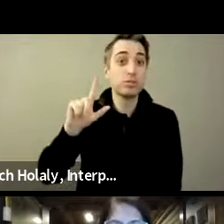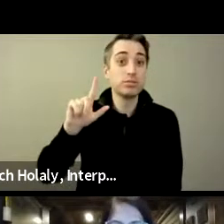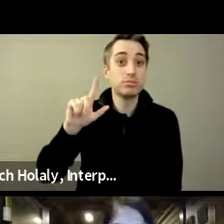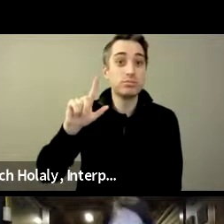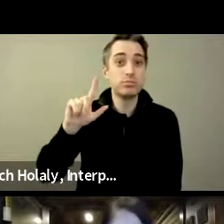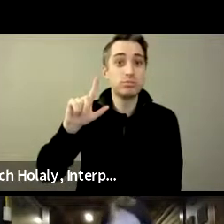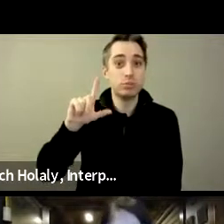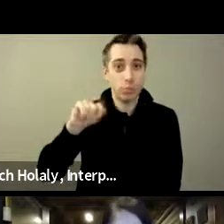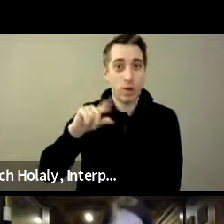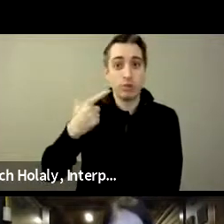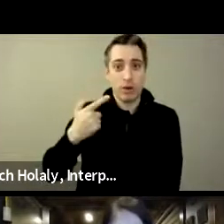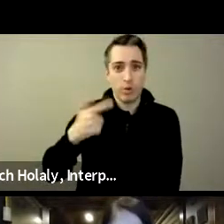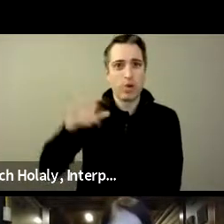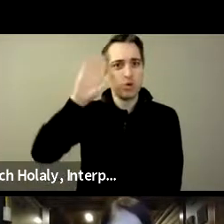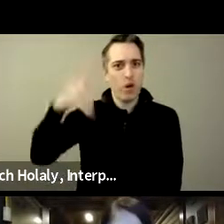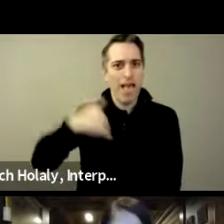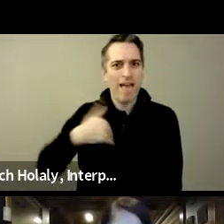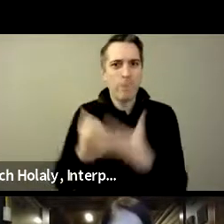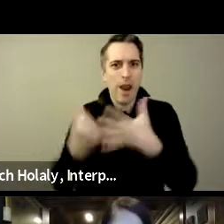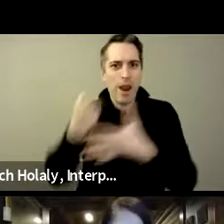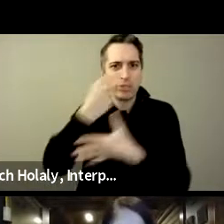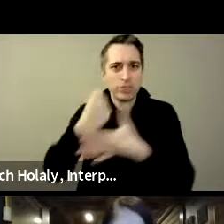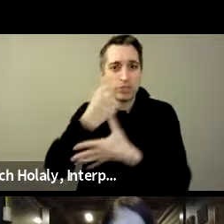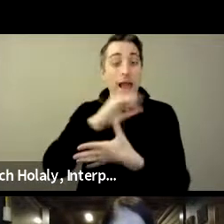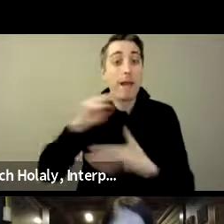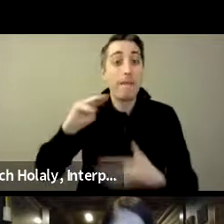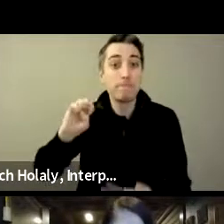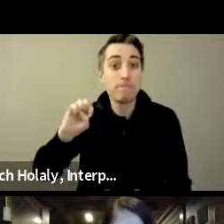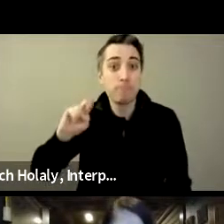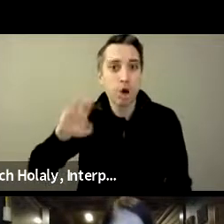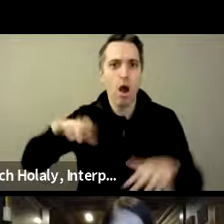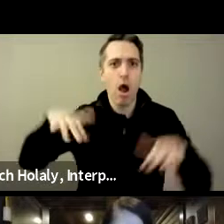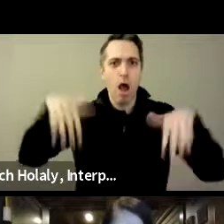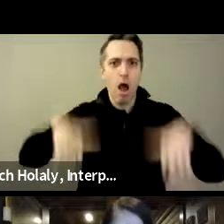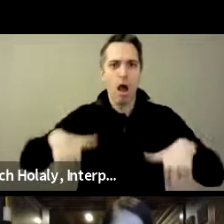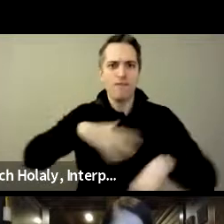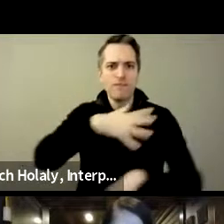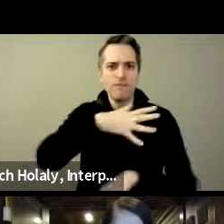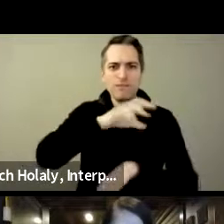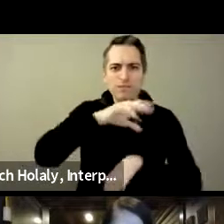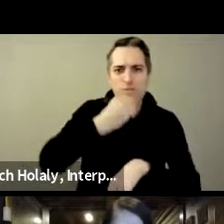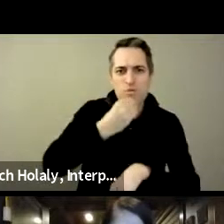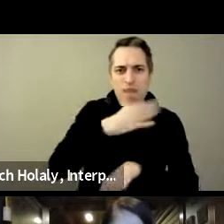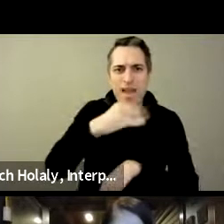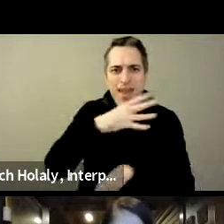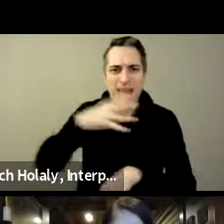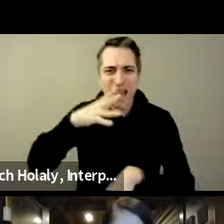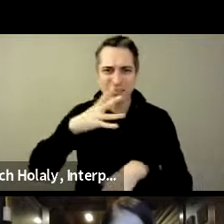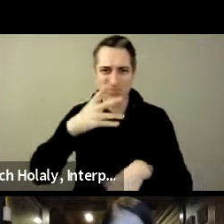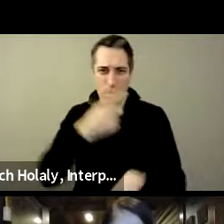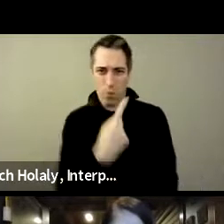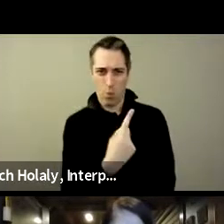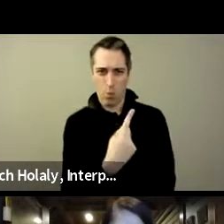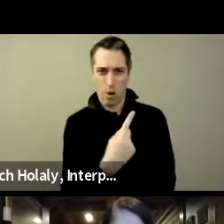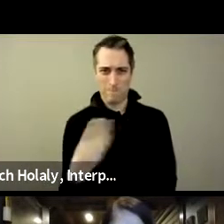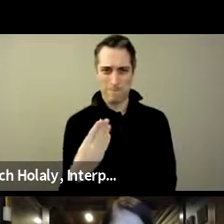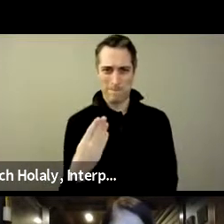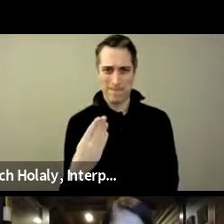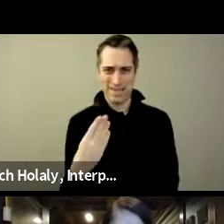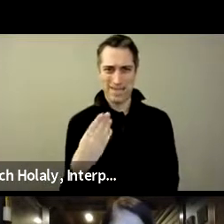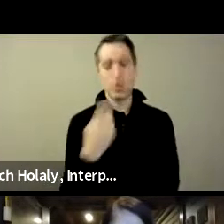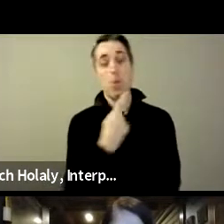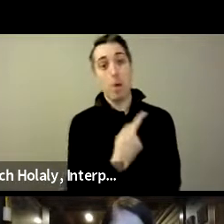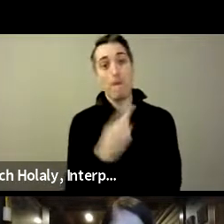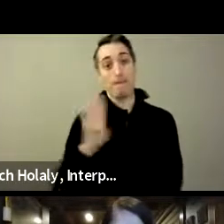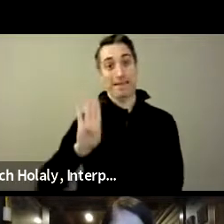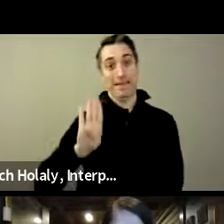an update on vaccine prioritization, and Merck was alarmed to see that food and ag workers slated in the 1B phase to get the vaccine in